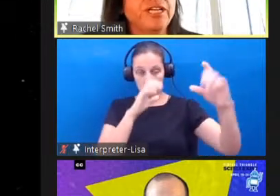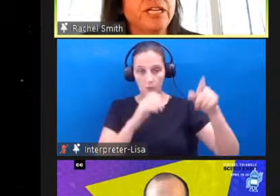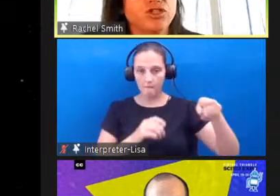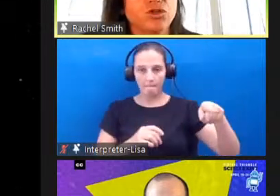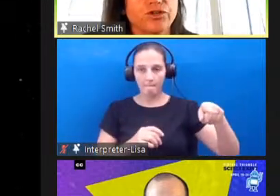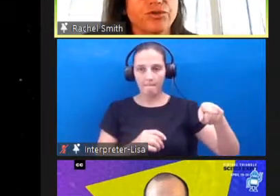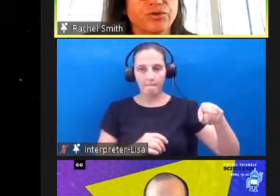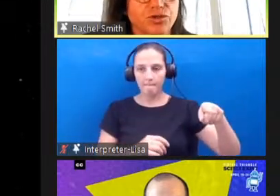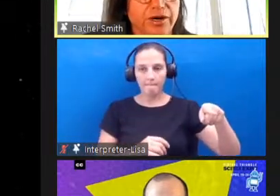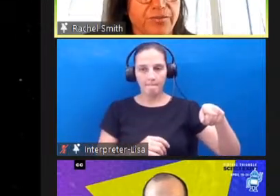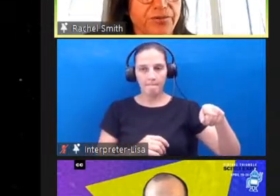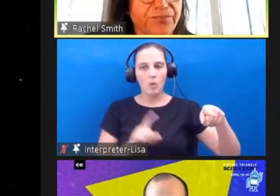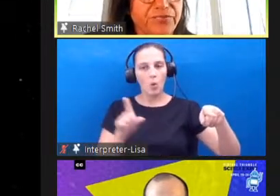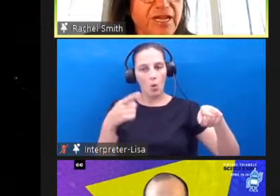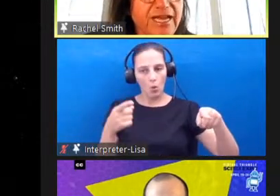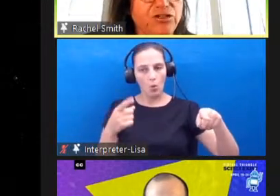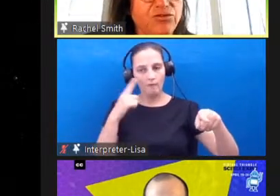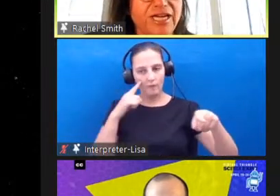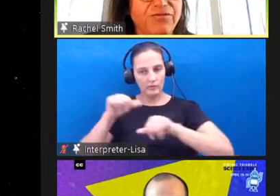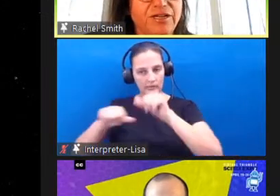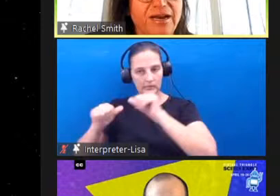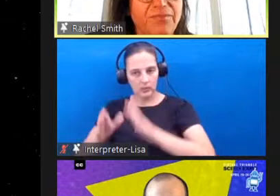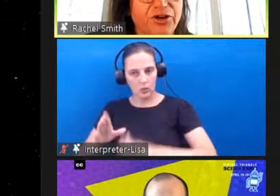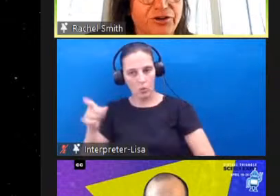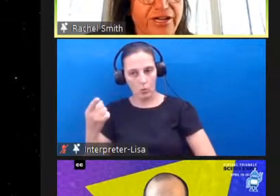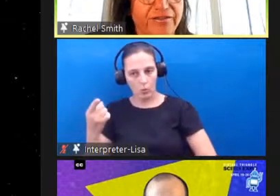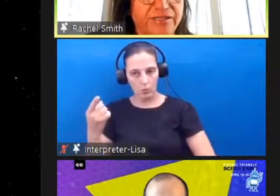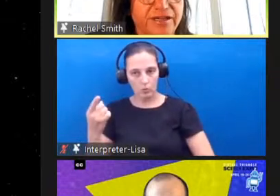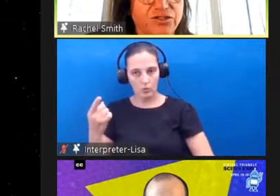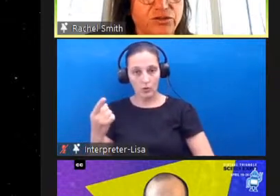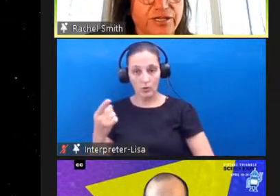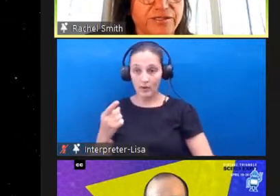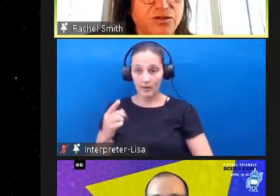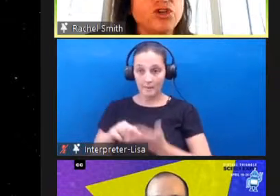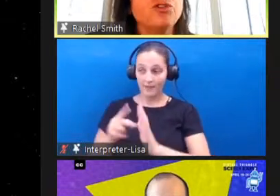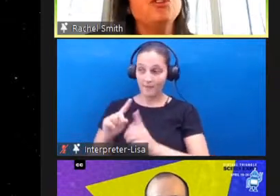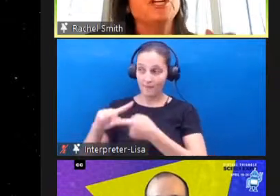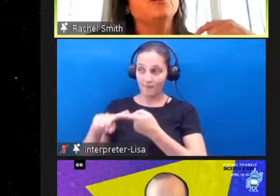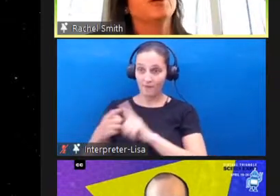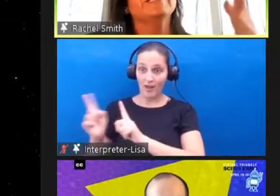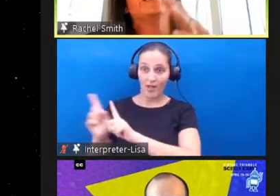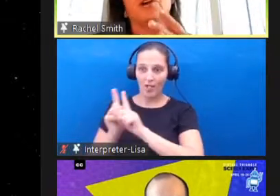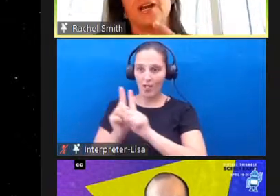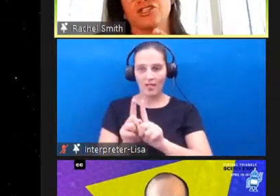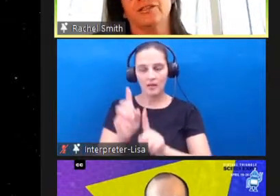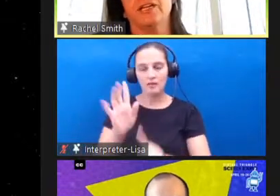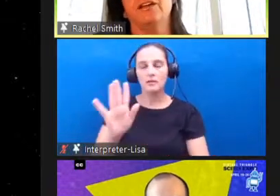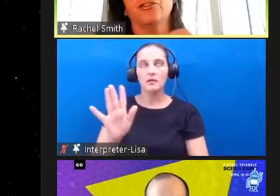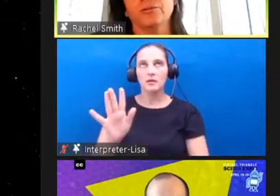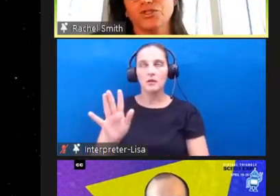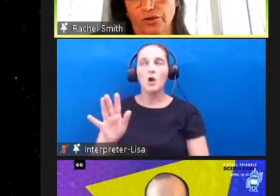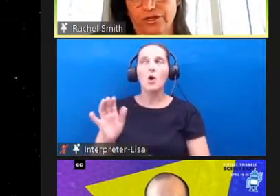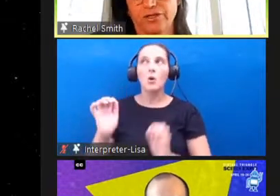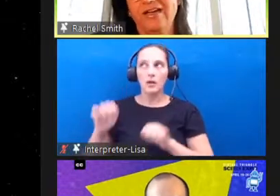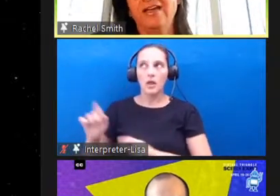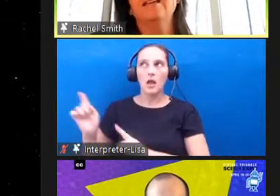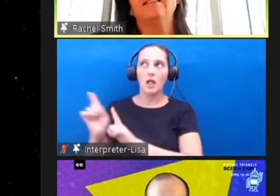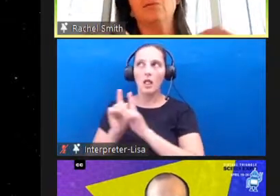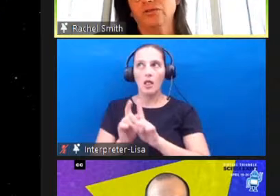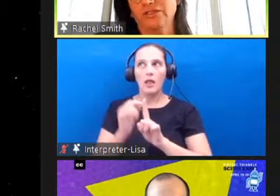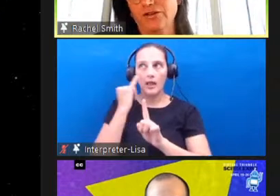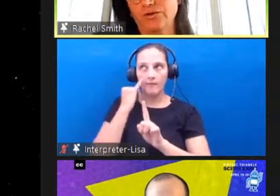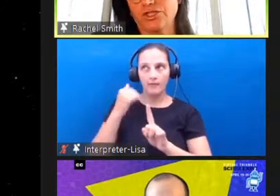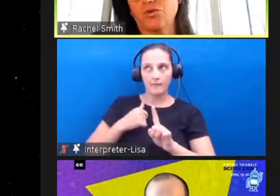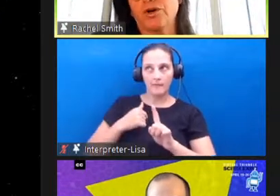will only give a tour to an astronomer. And you can't even bring your friends. They've told us, you can bring someone, actually. If you're an observer,